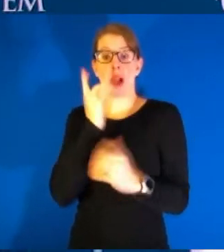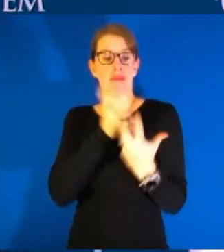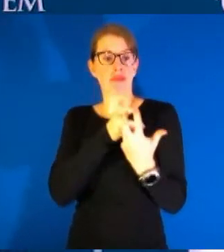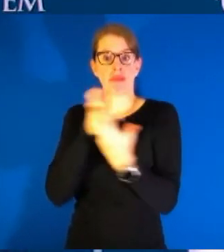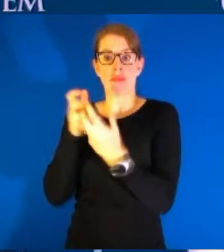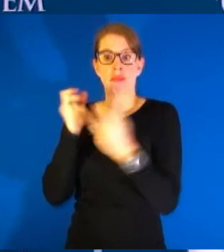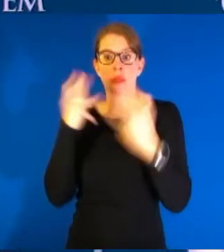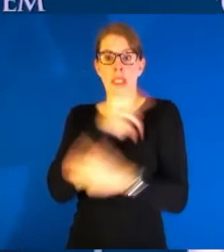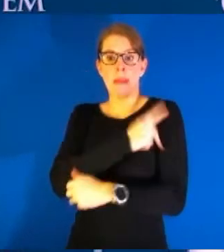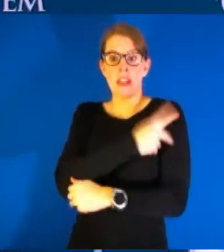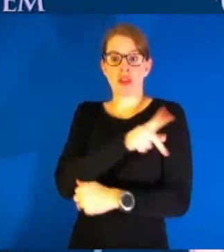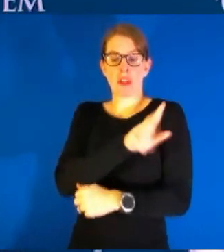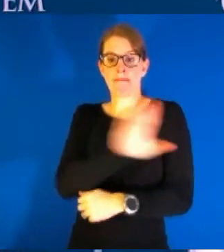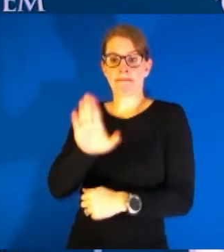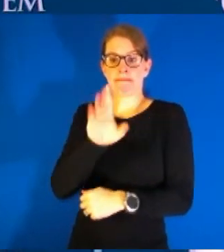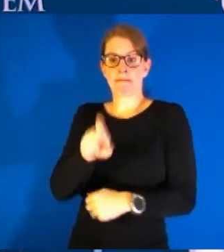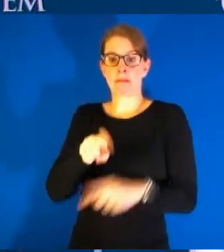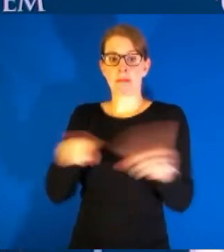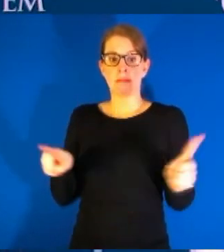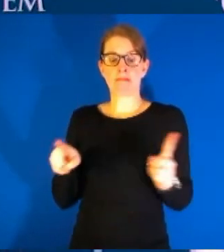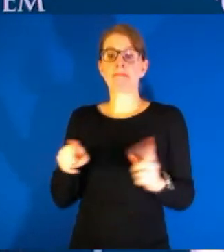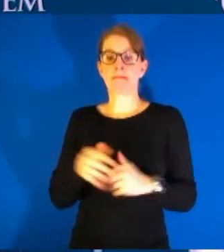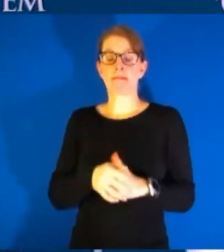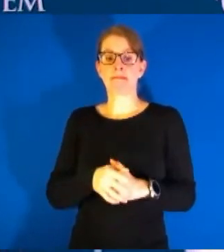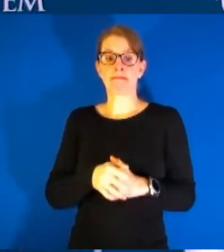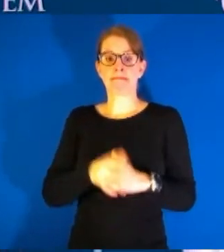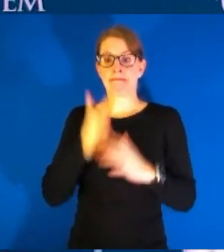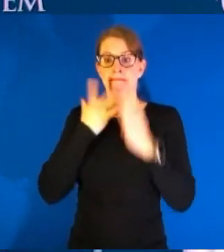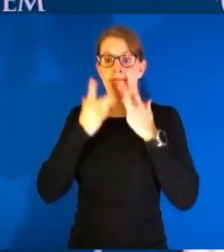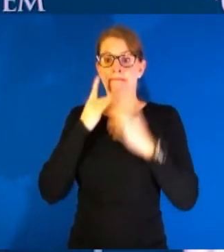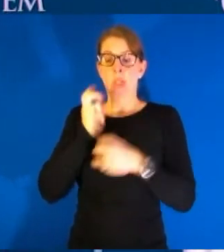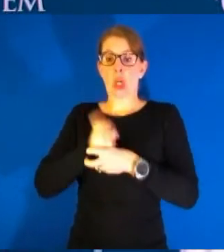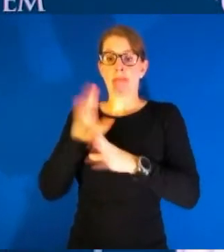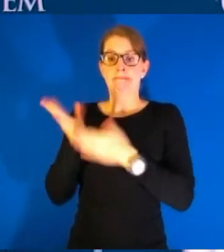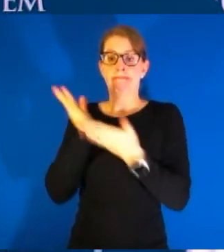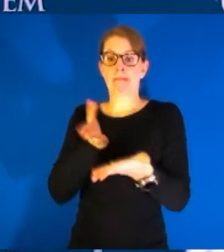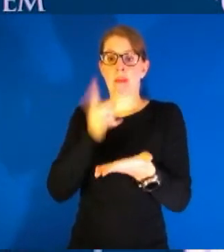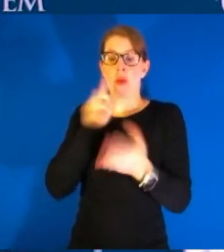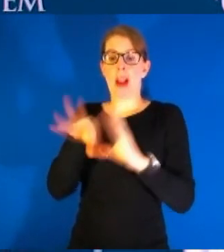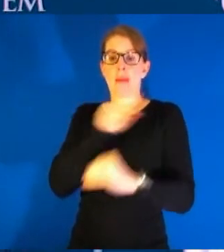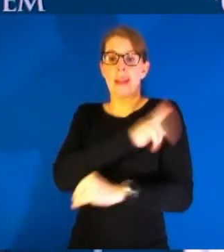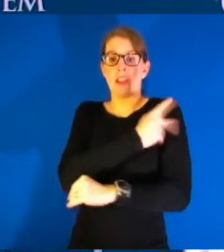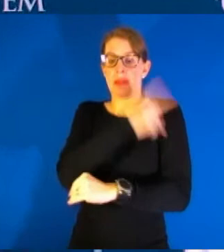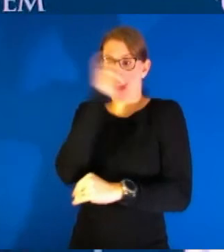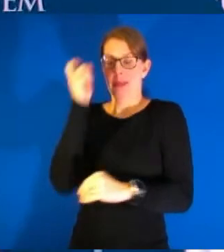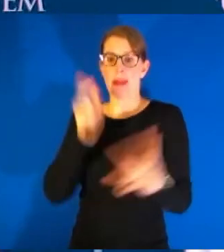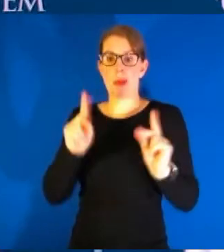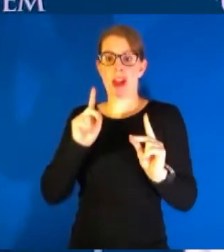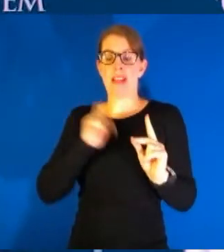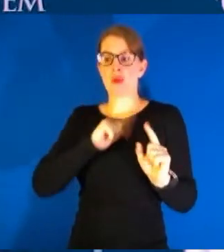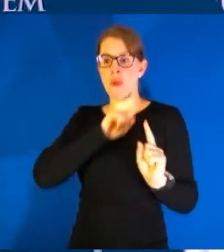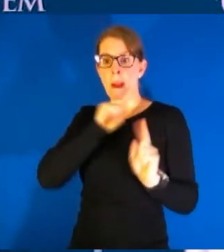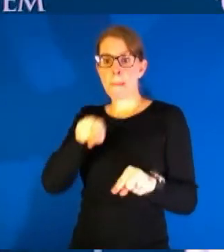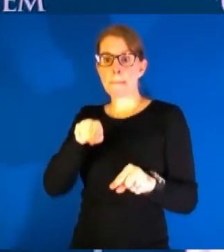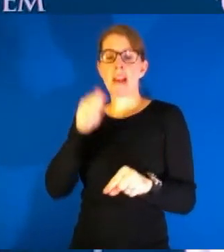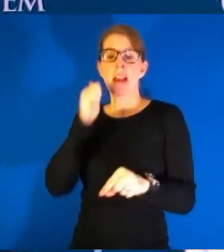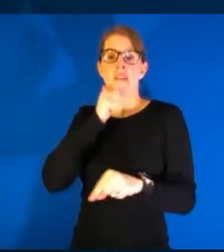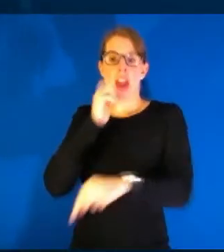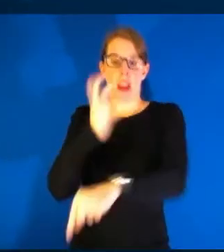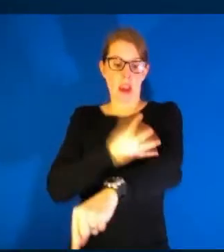problem is it's going to be harder to deliver on an outpatient side because people have to come and get it every day for 3 days.